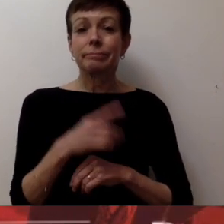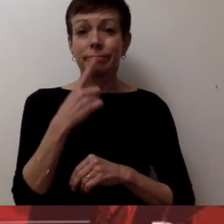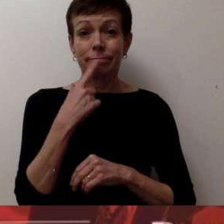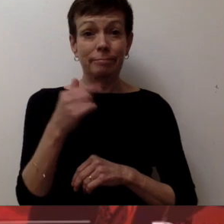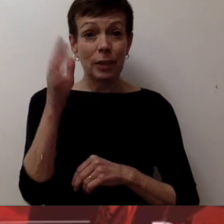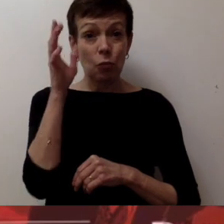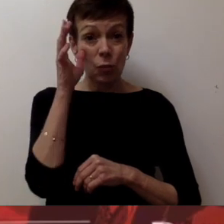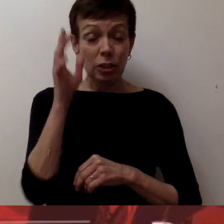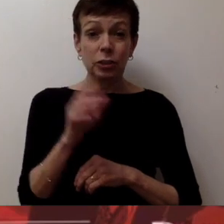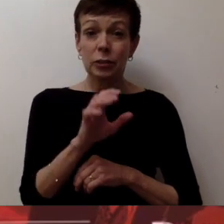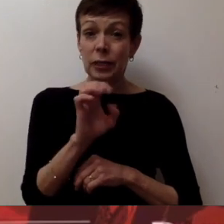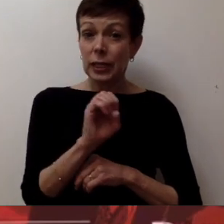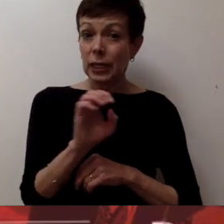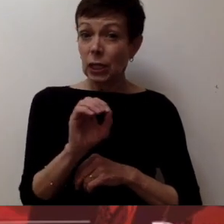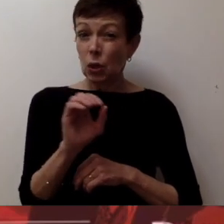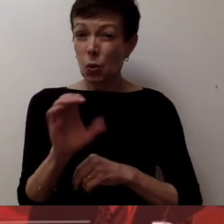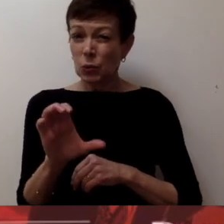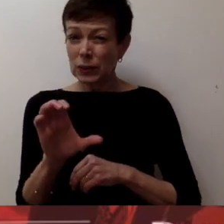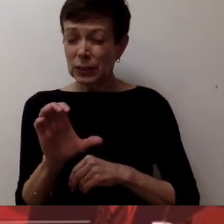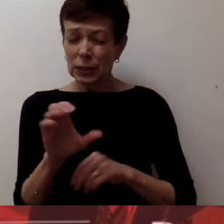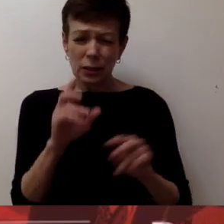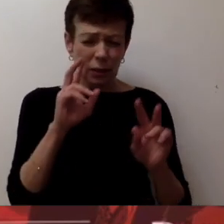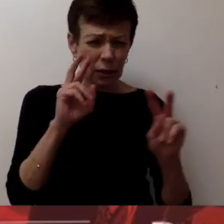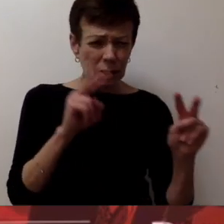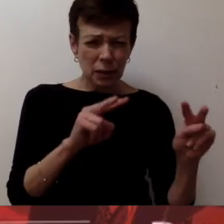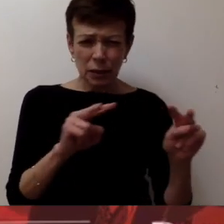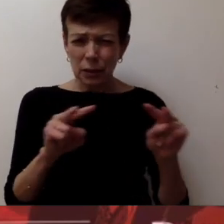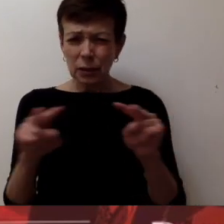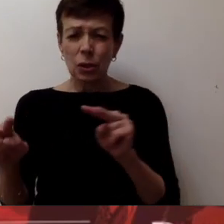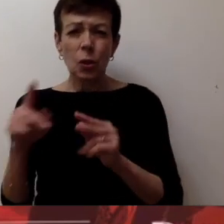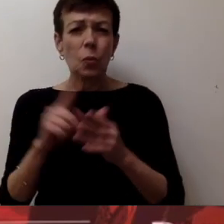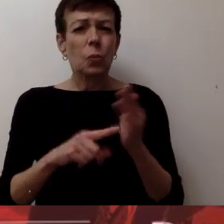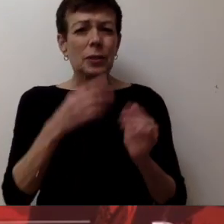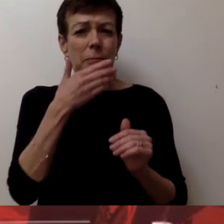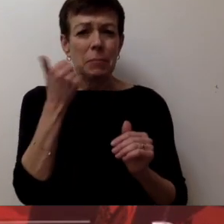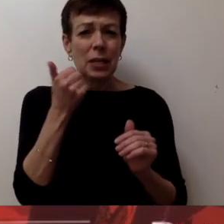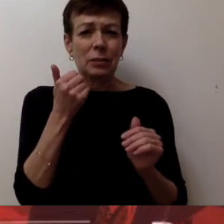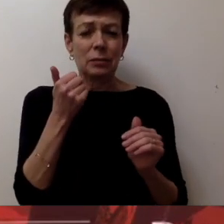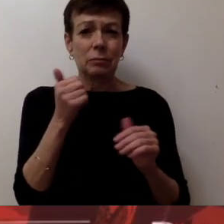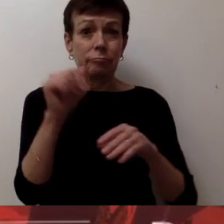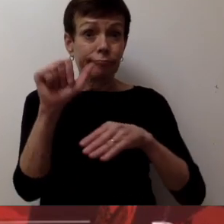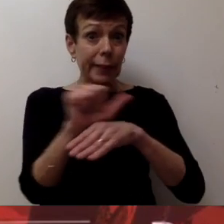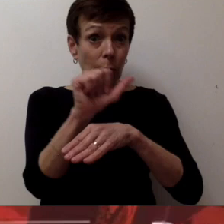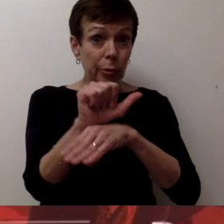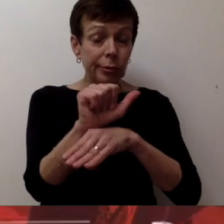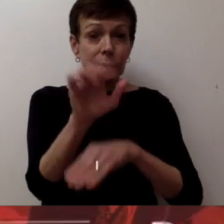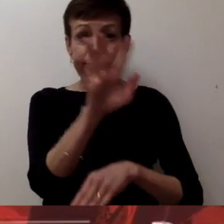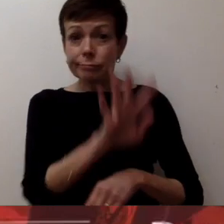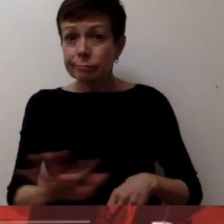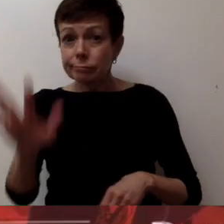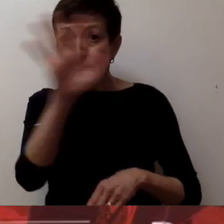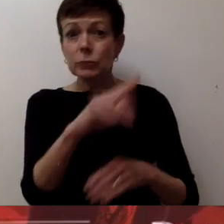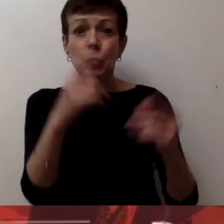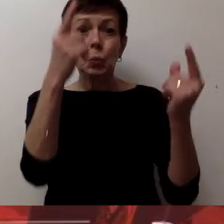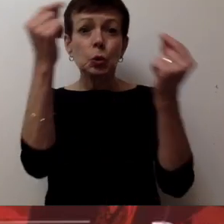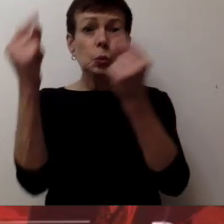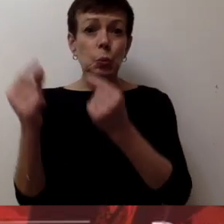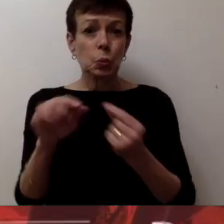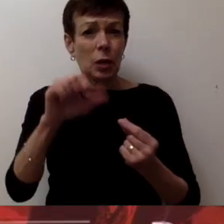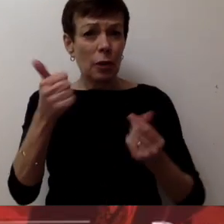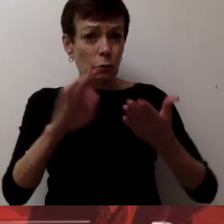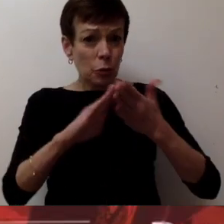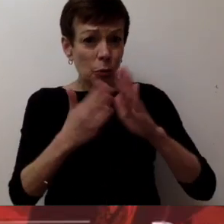Operations Center has gone back and reviewed the best practices in the province and the country on